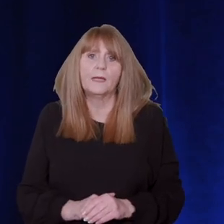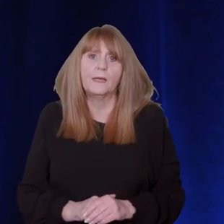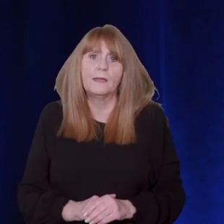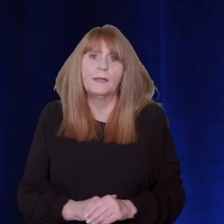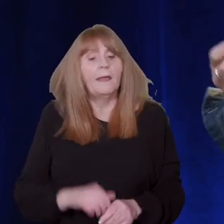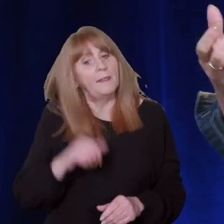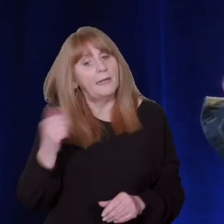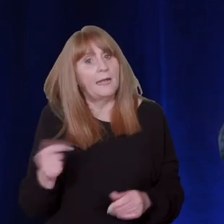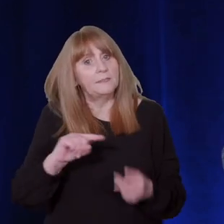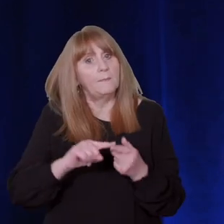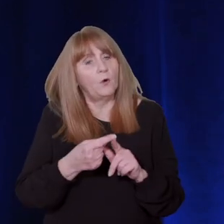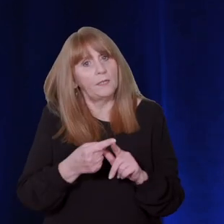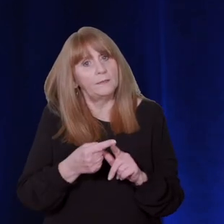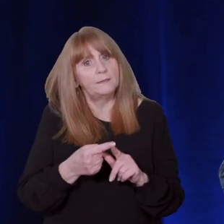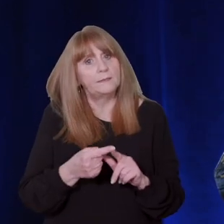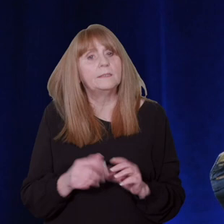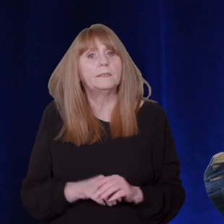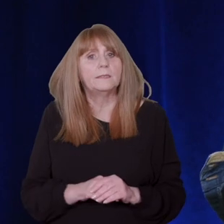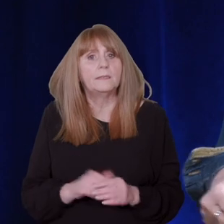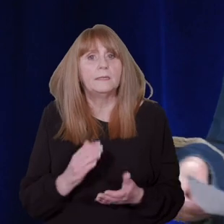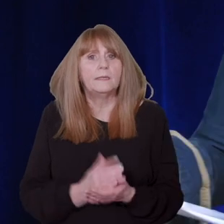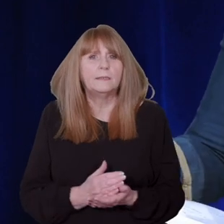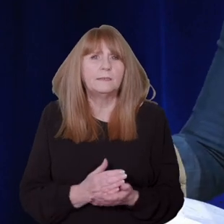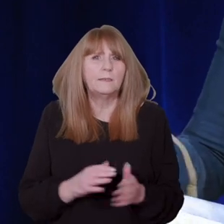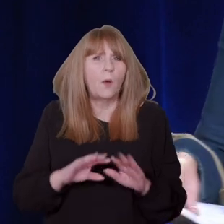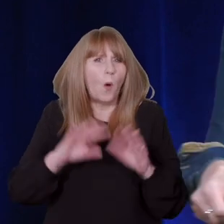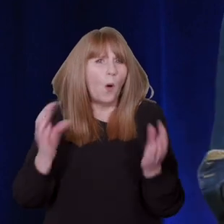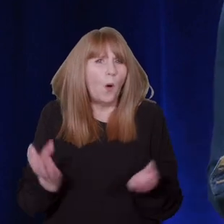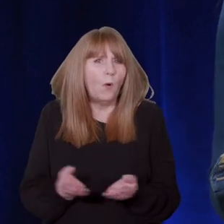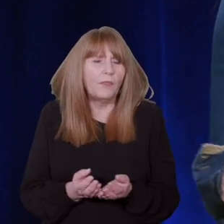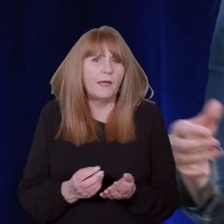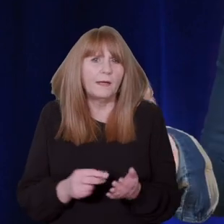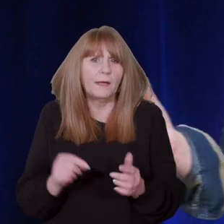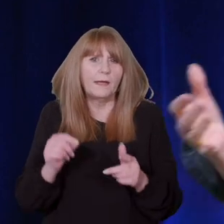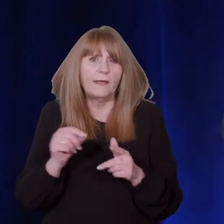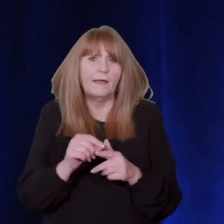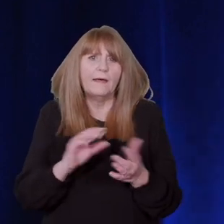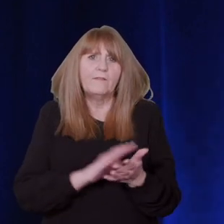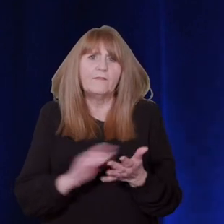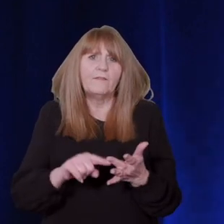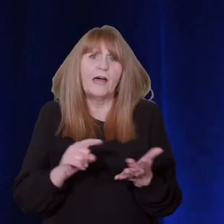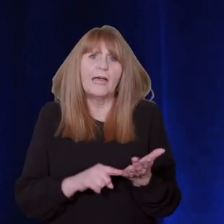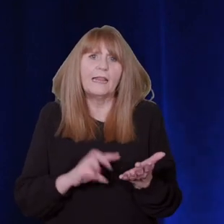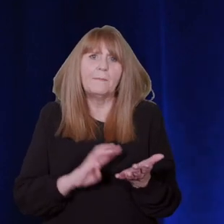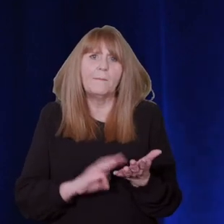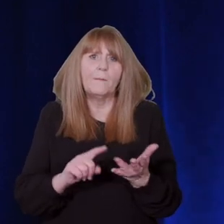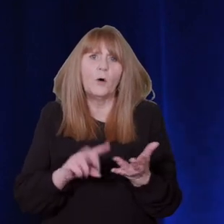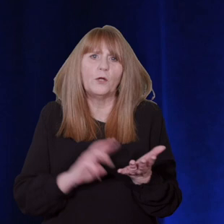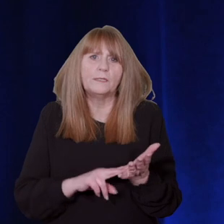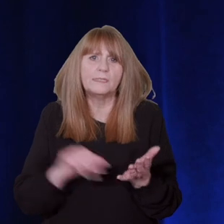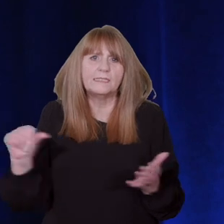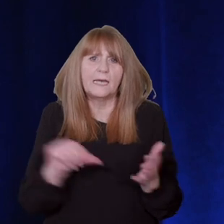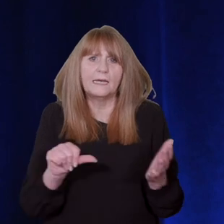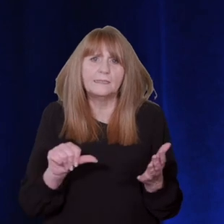minutes before I pray for you is this whole thing of Philemon 6. And it's about finding your